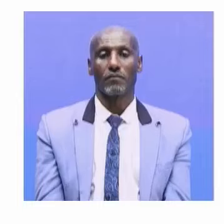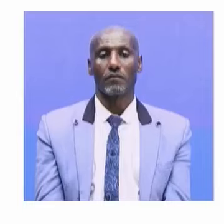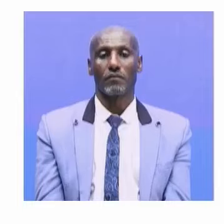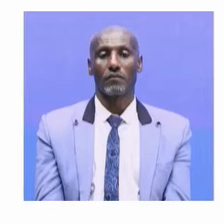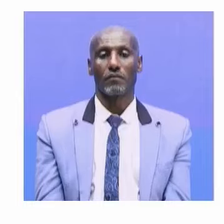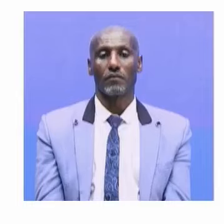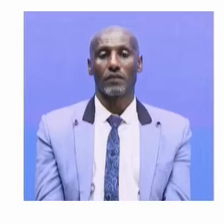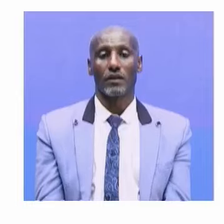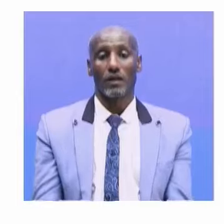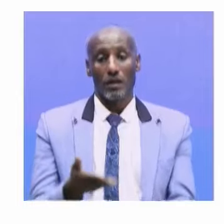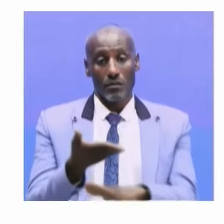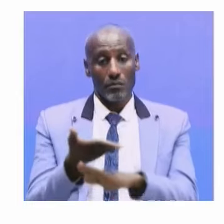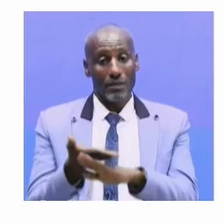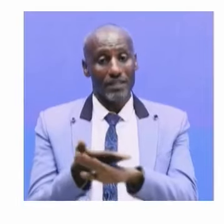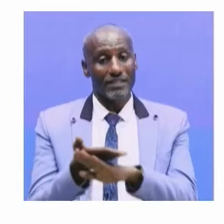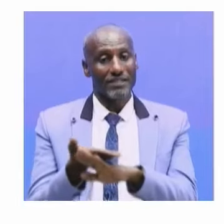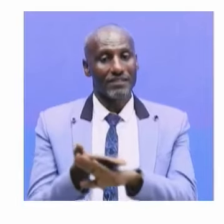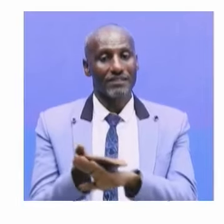Please